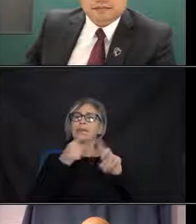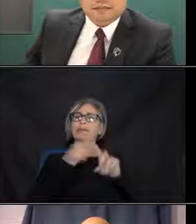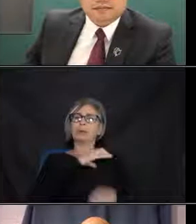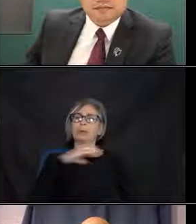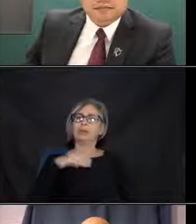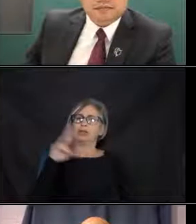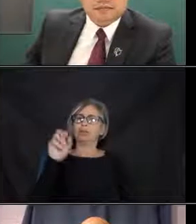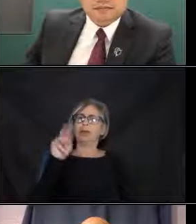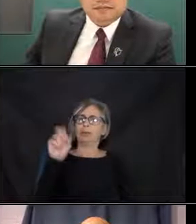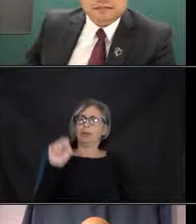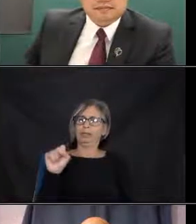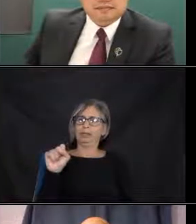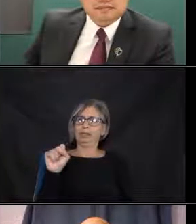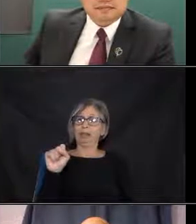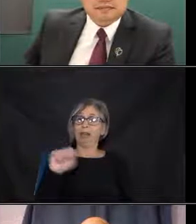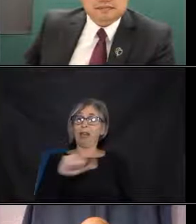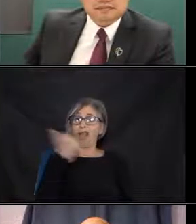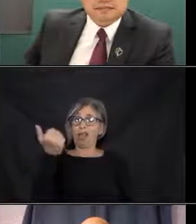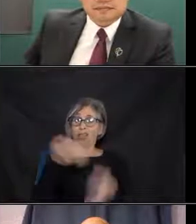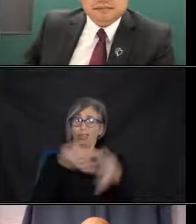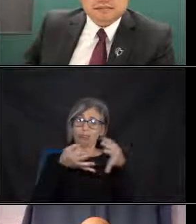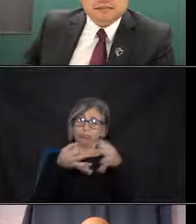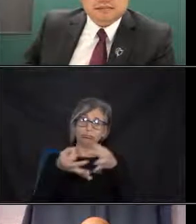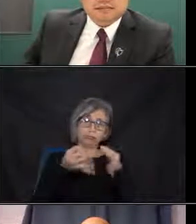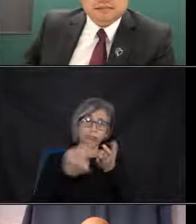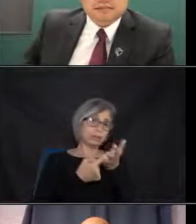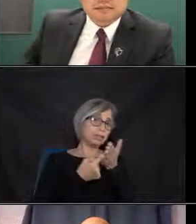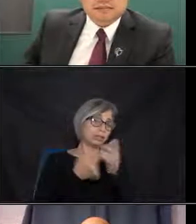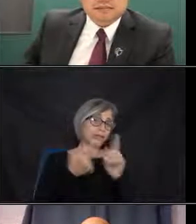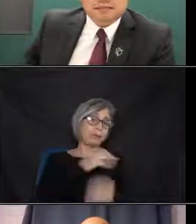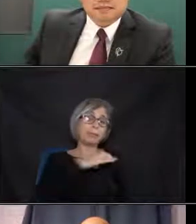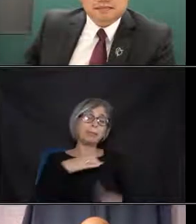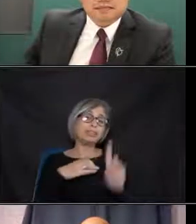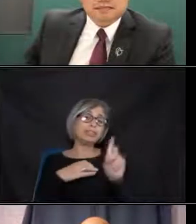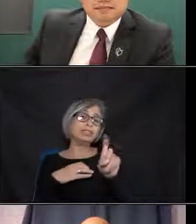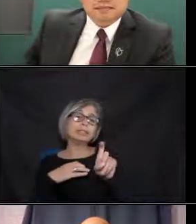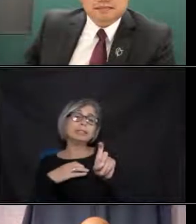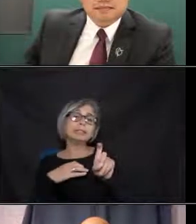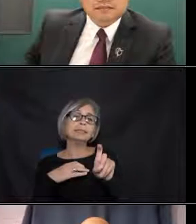Romulus. Is there any further discussion from the commission?